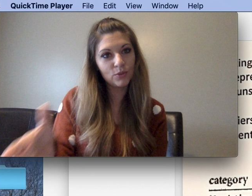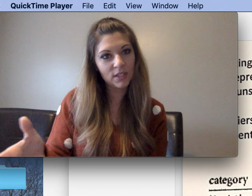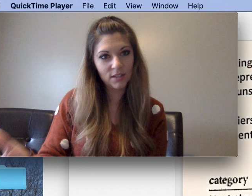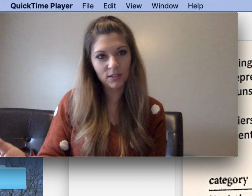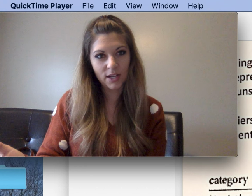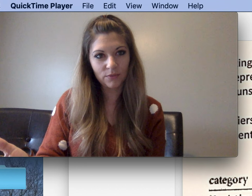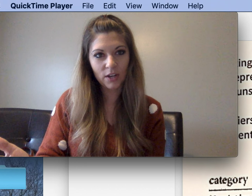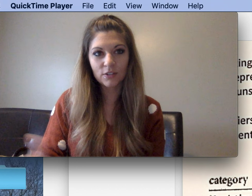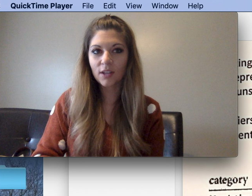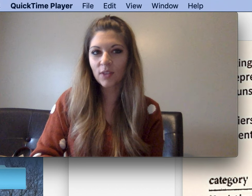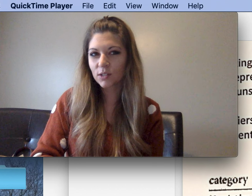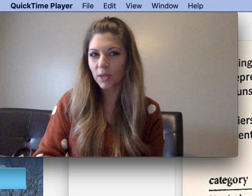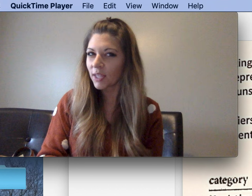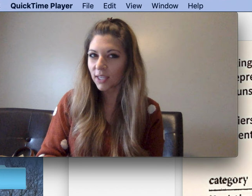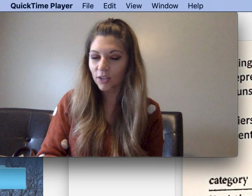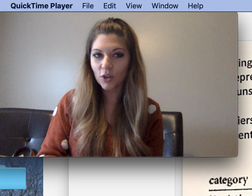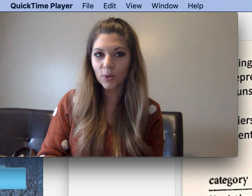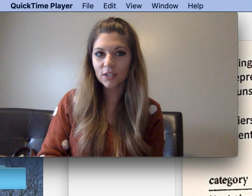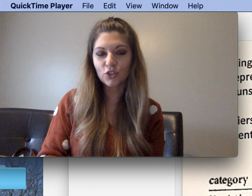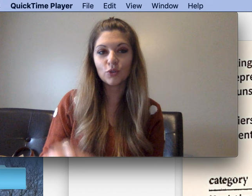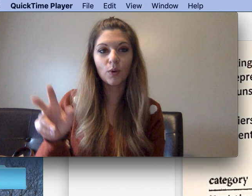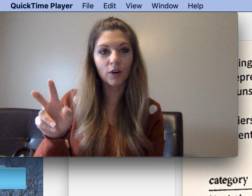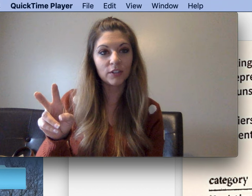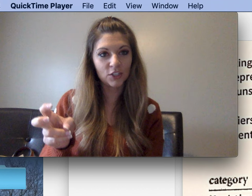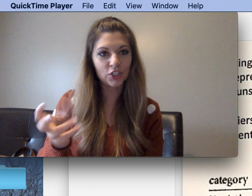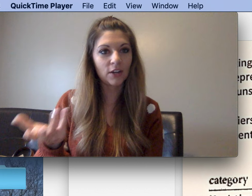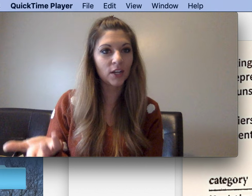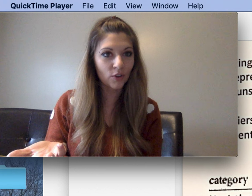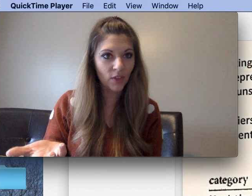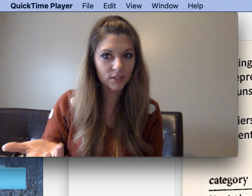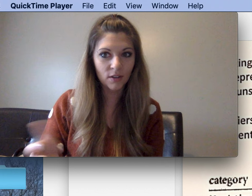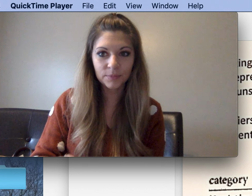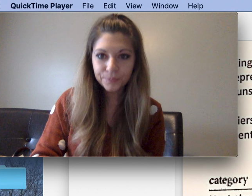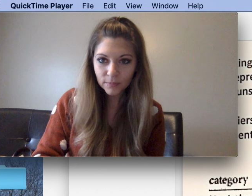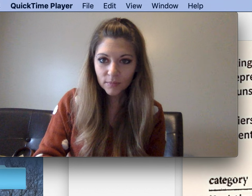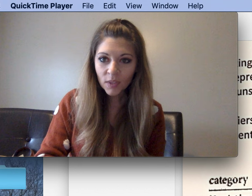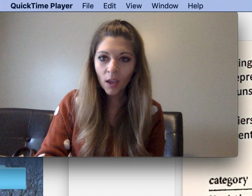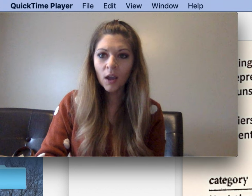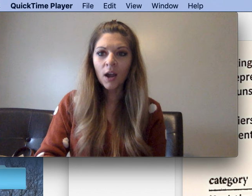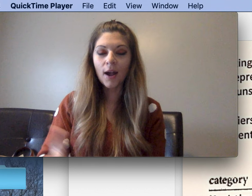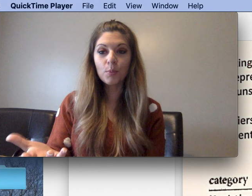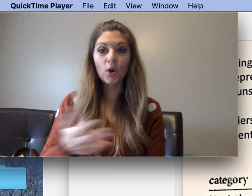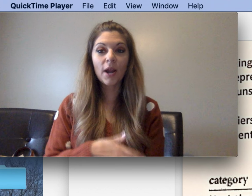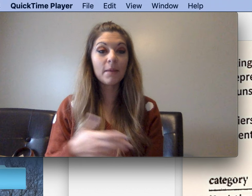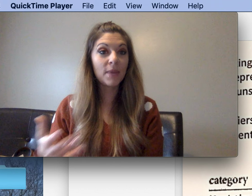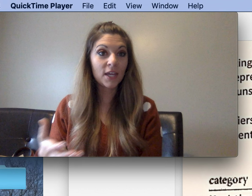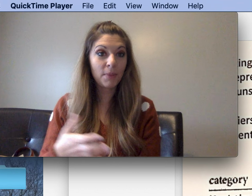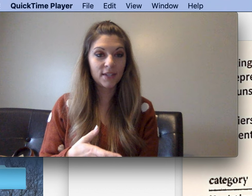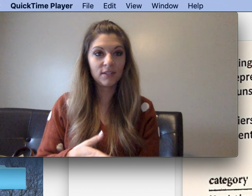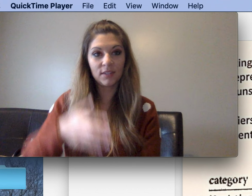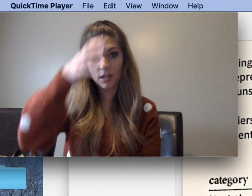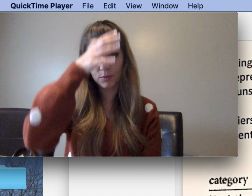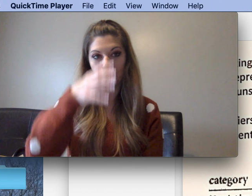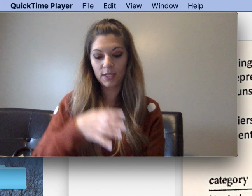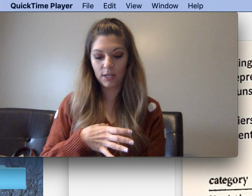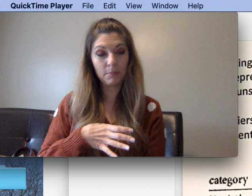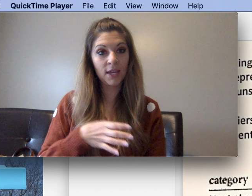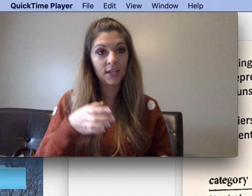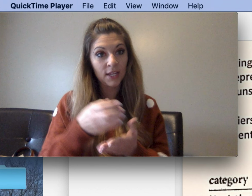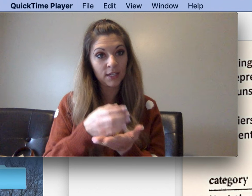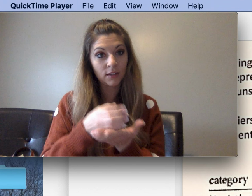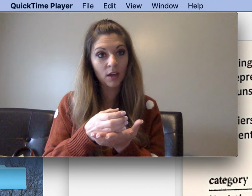phrase using these classifiers, and that's why they can't go into our dictionary or lexicon. Or a man passes the cup. So I